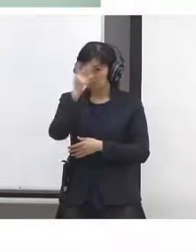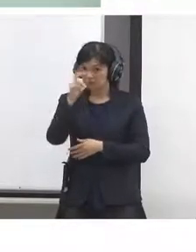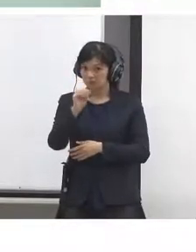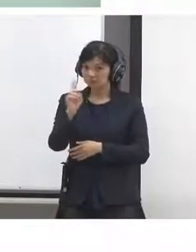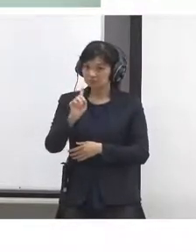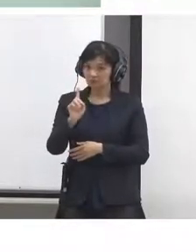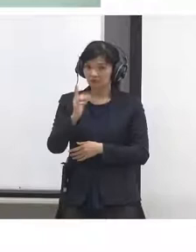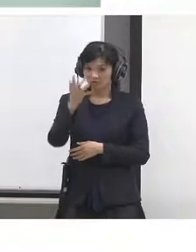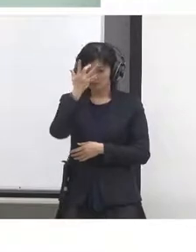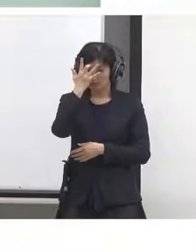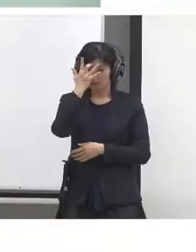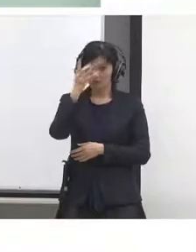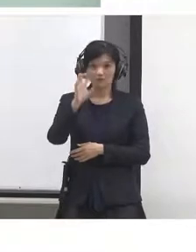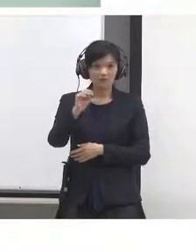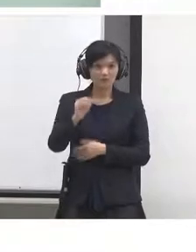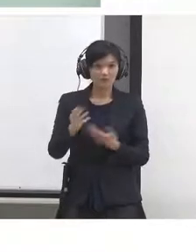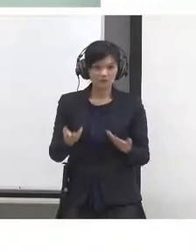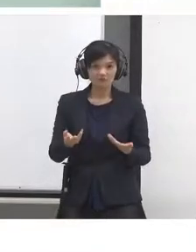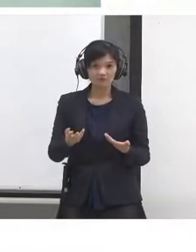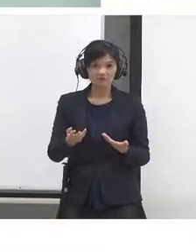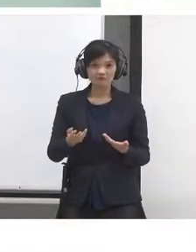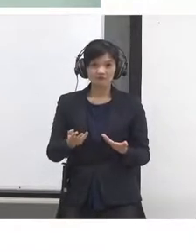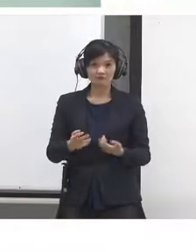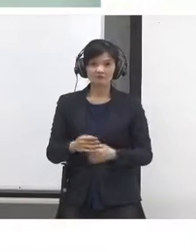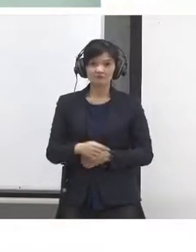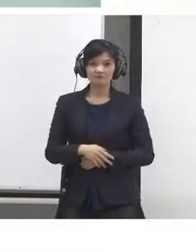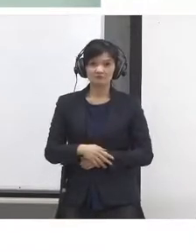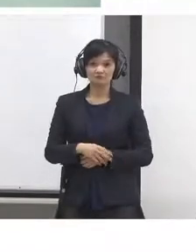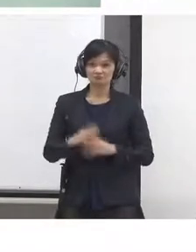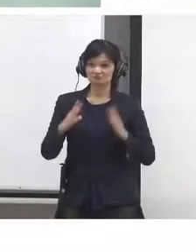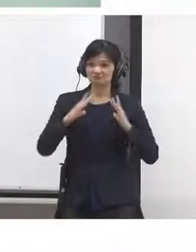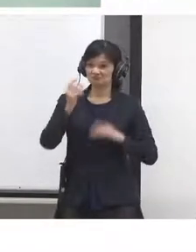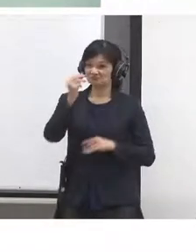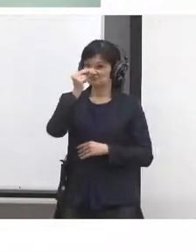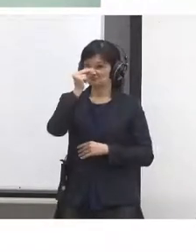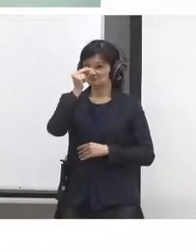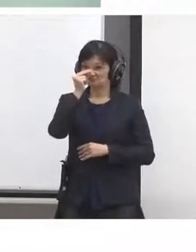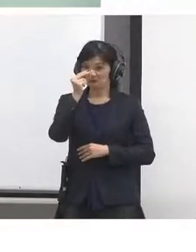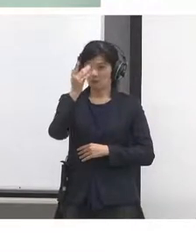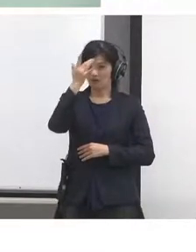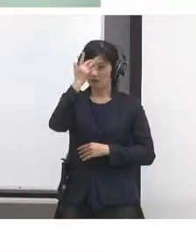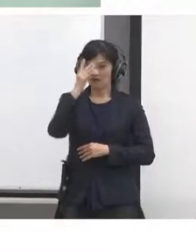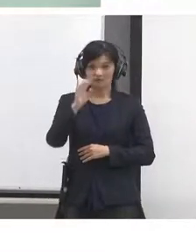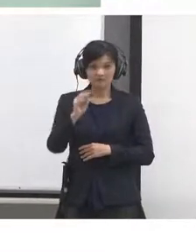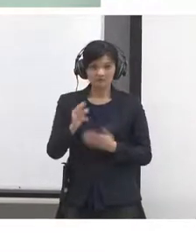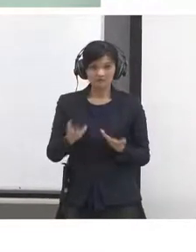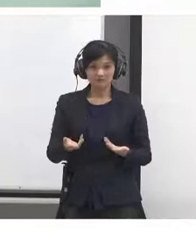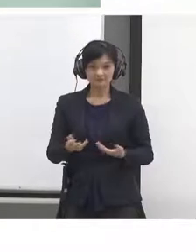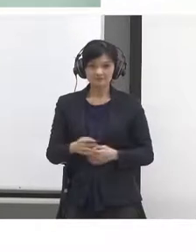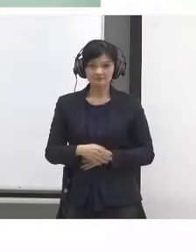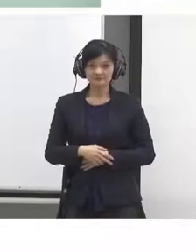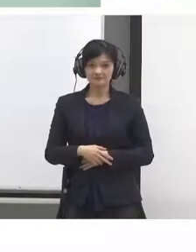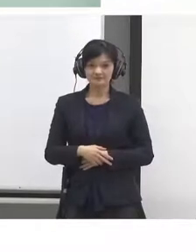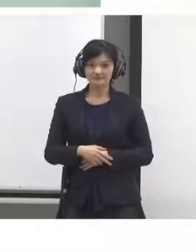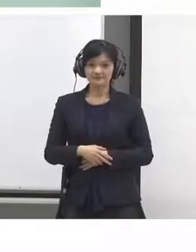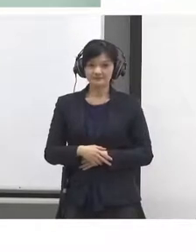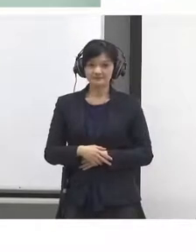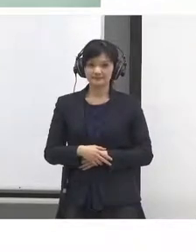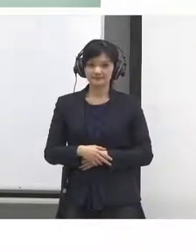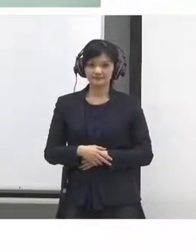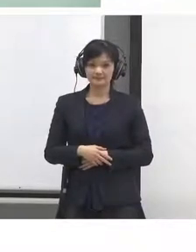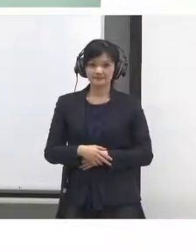So you can use the language of a civil servant, so they'll know what you are